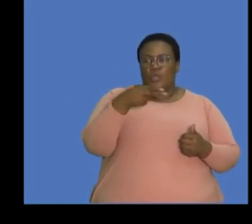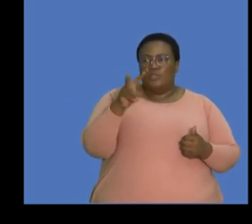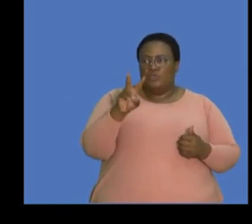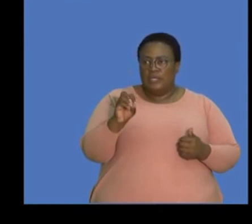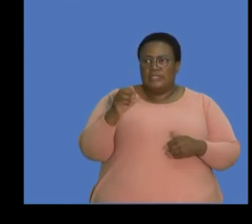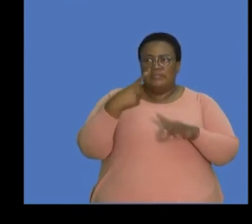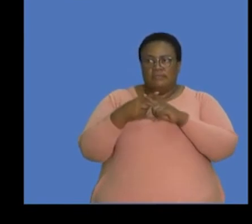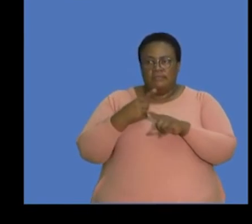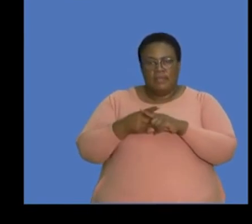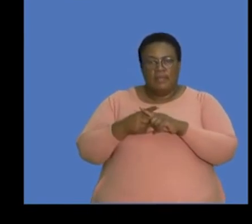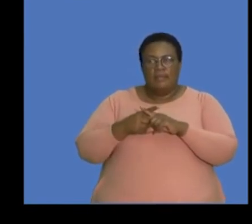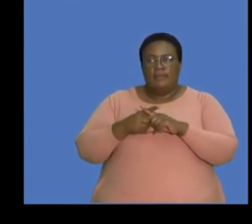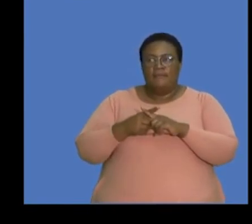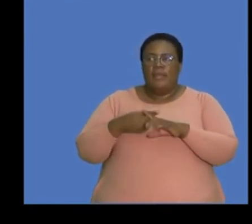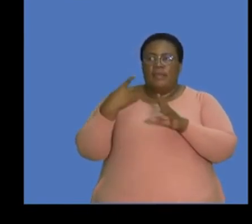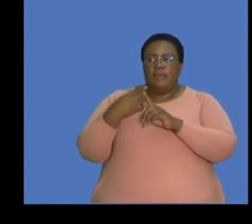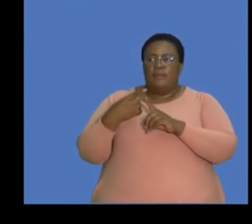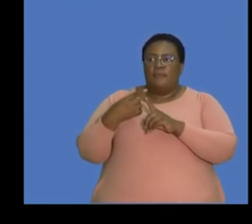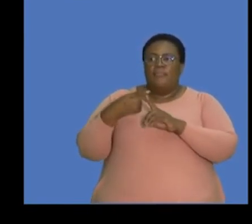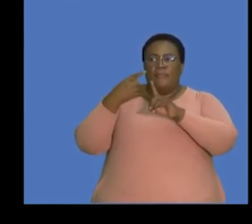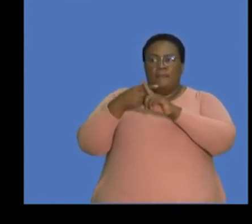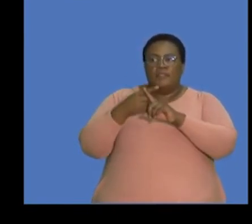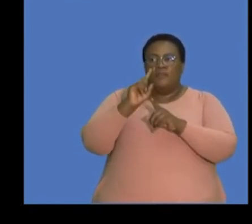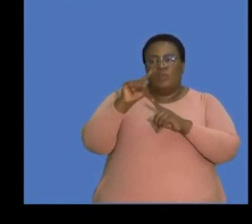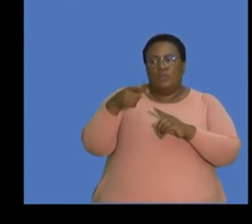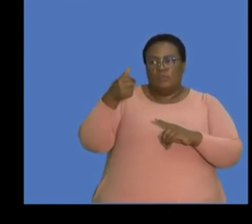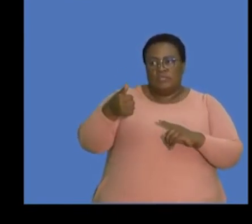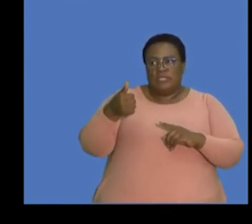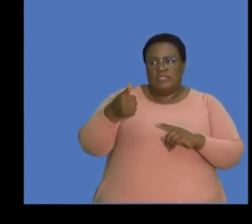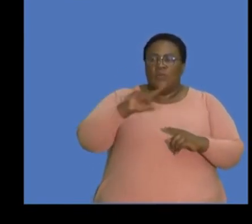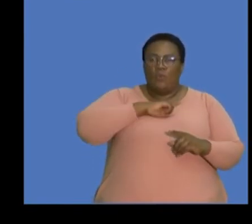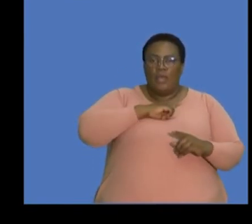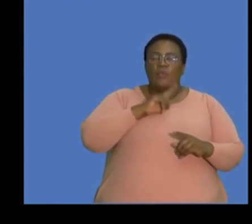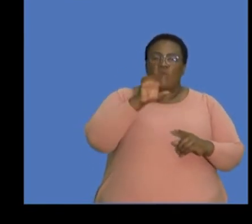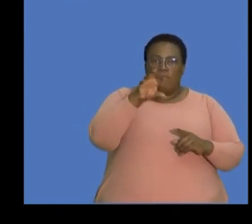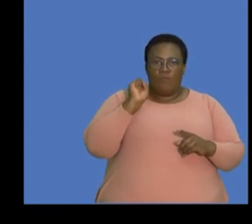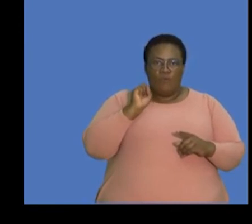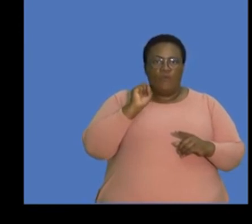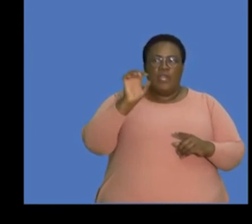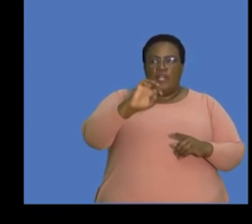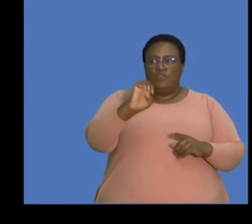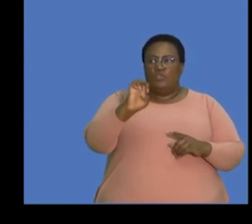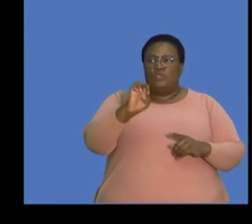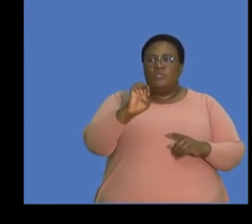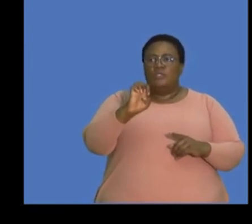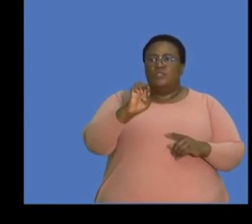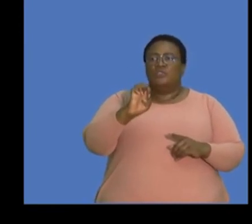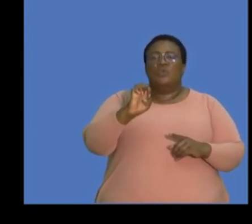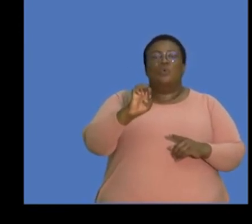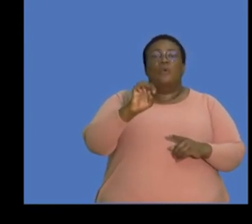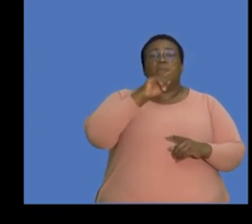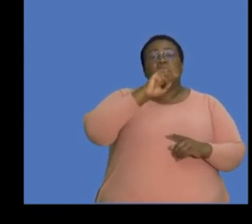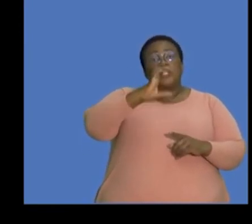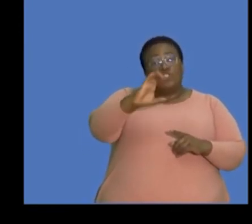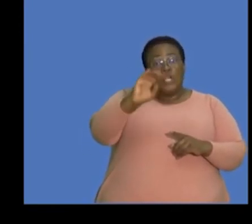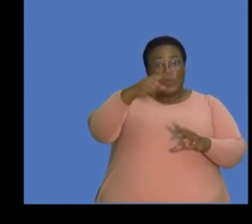Q is equals to 20 multiplied by positive 1,6. Because we've removed electrons, the charge